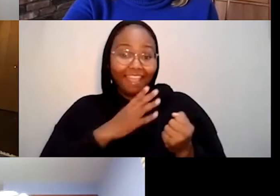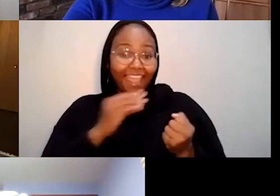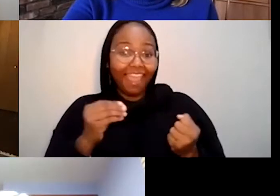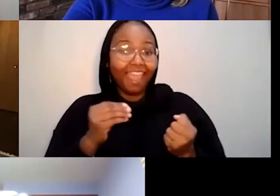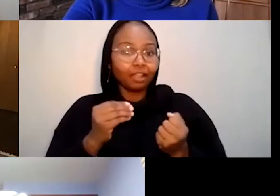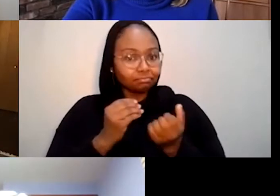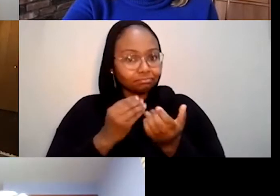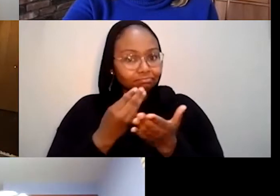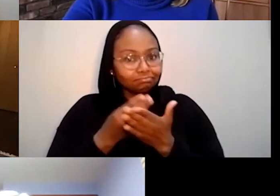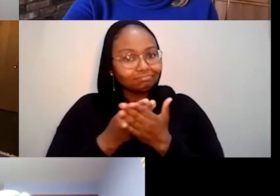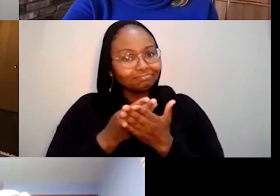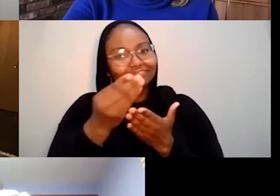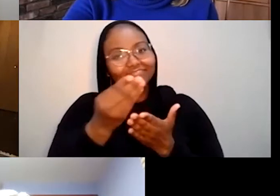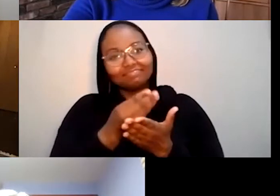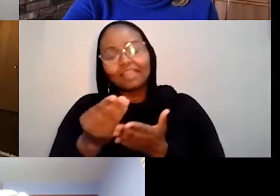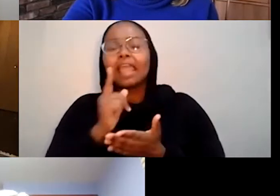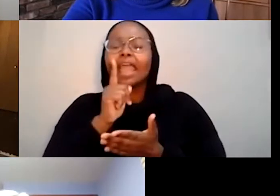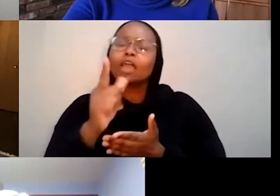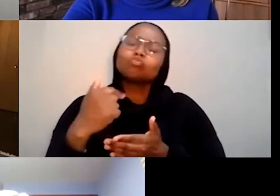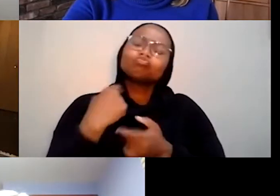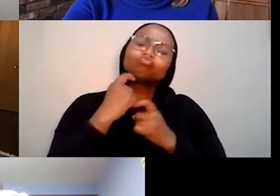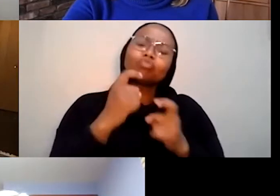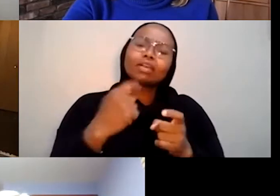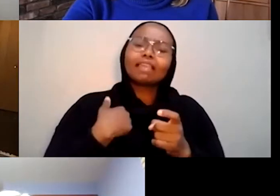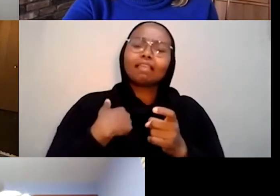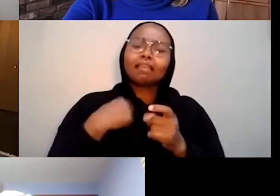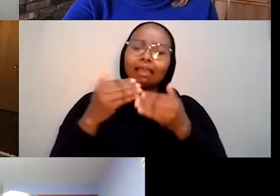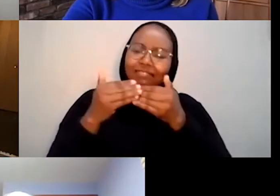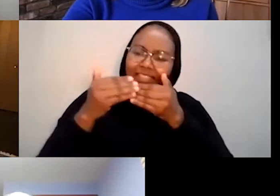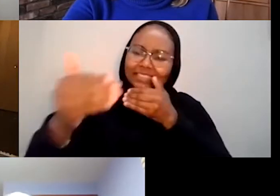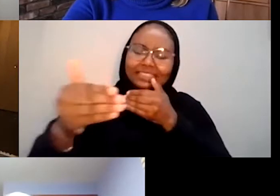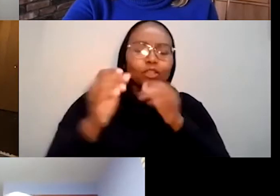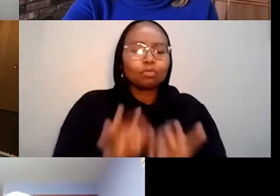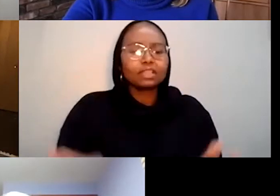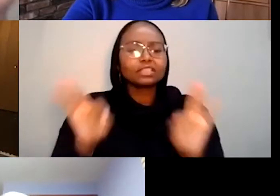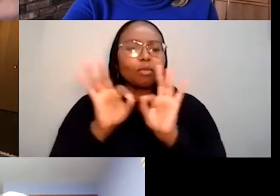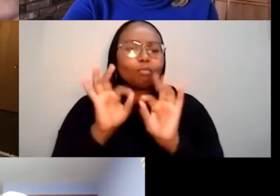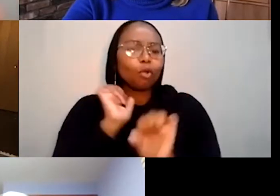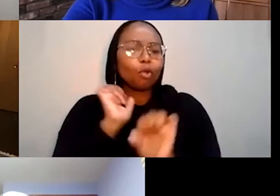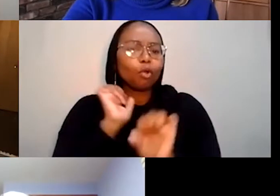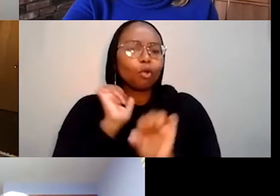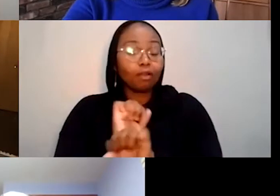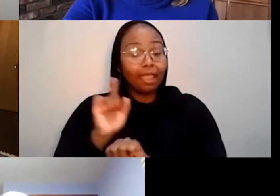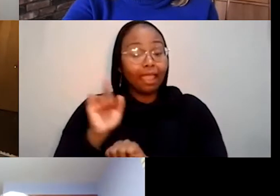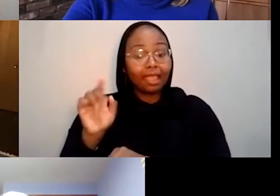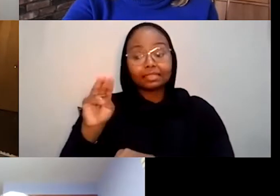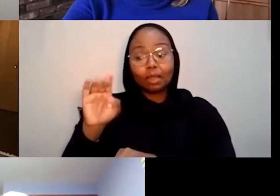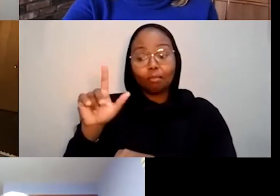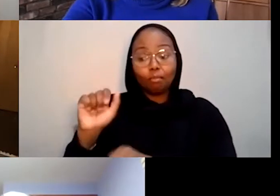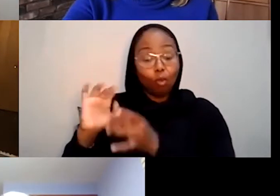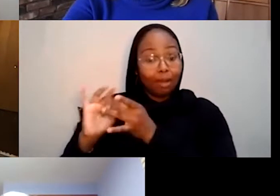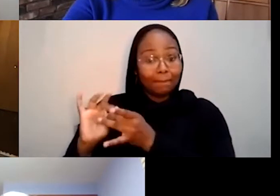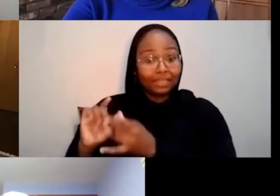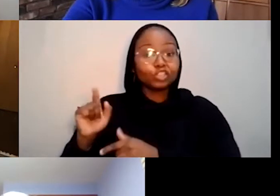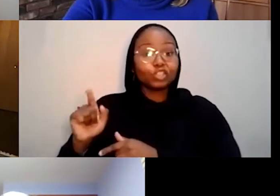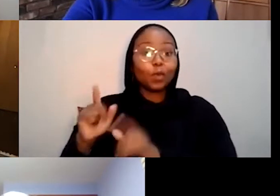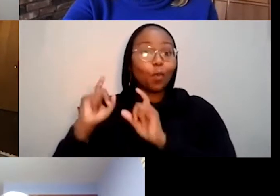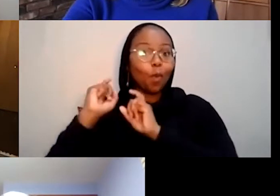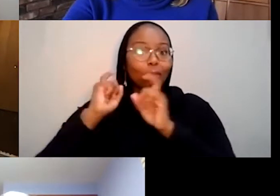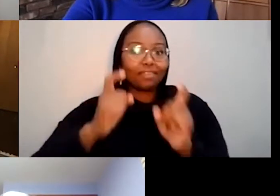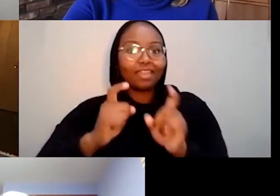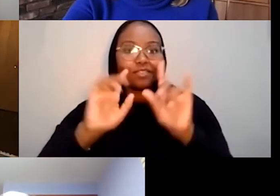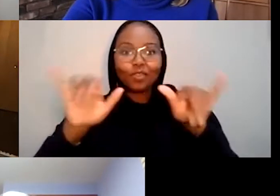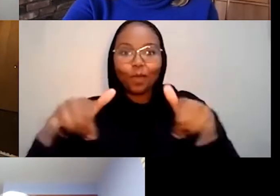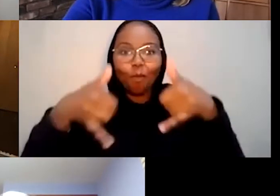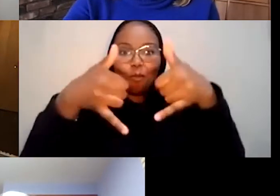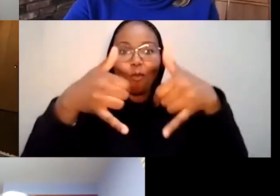the baton and continue the important work of this special film and impact campaign. As Mona mentioned, we'll be giving away a special prize of a